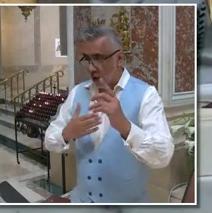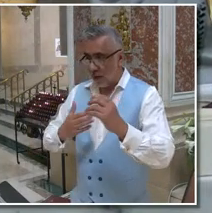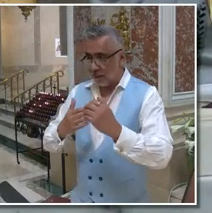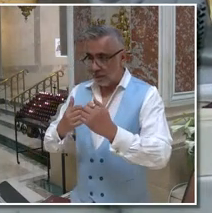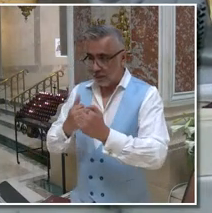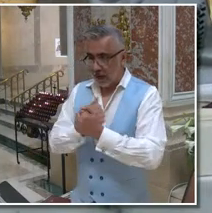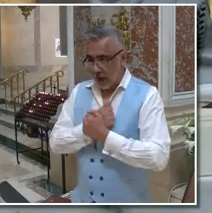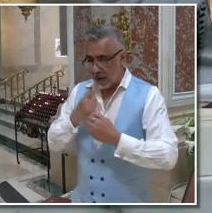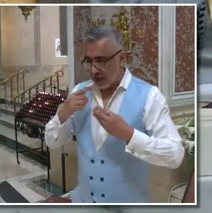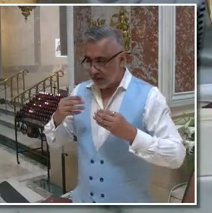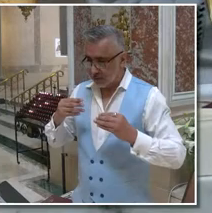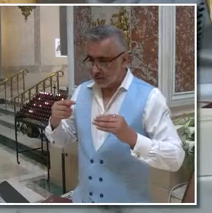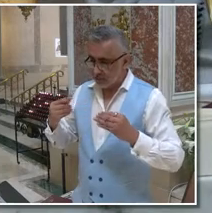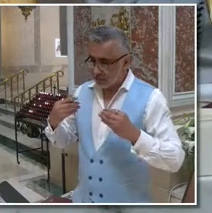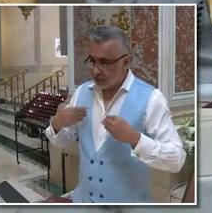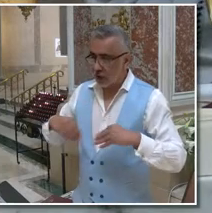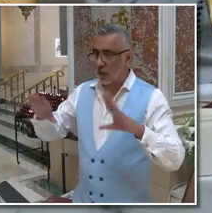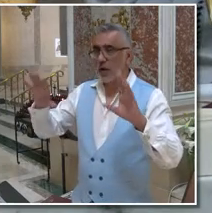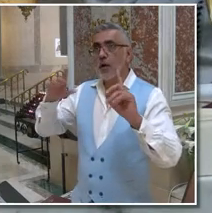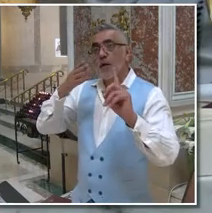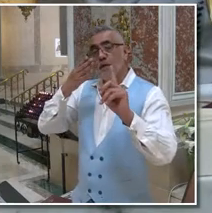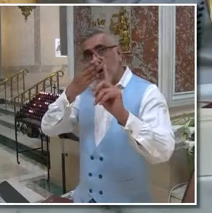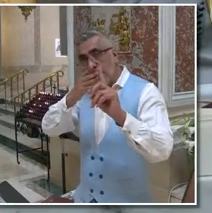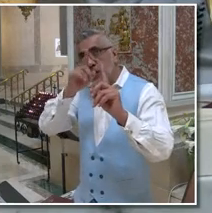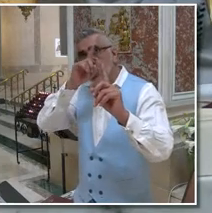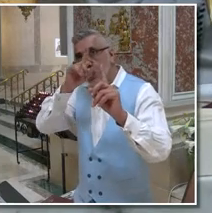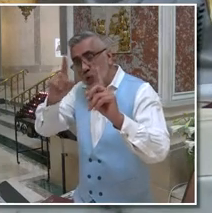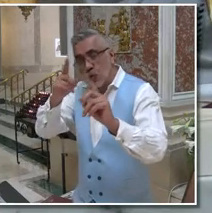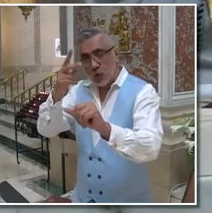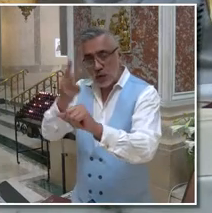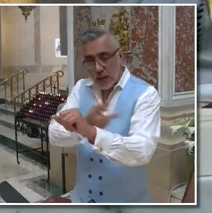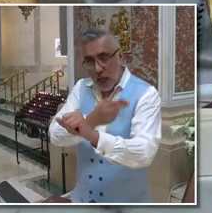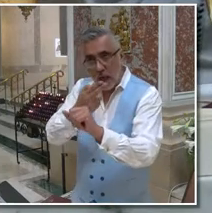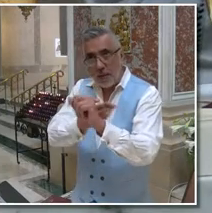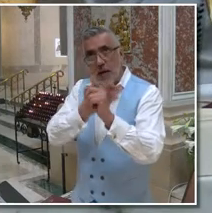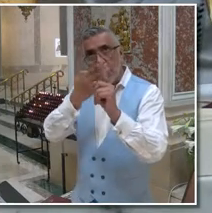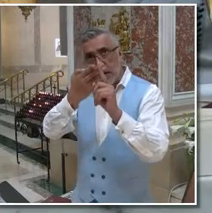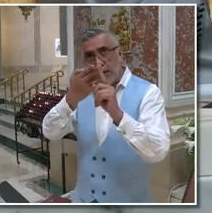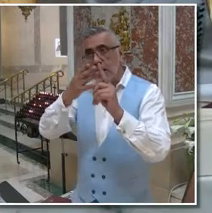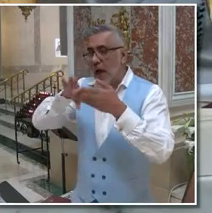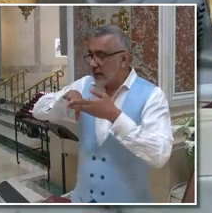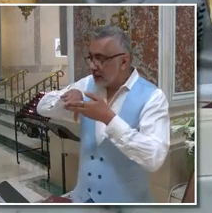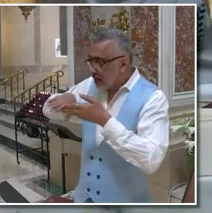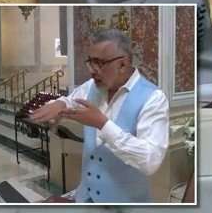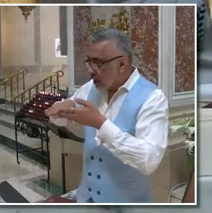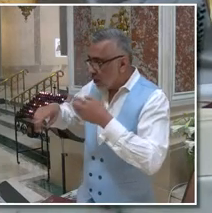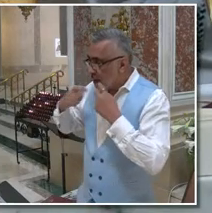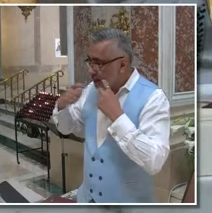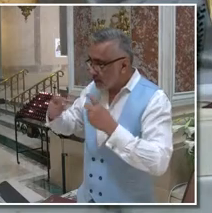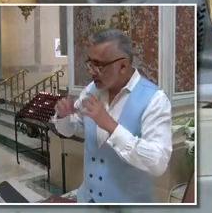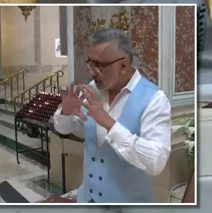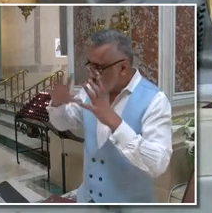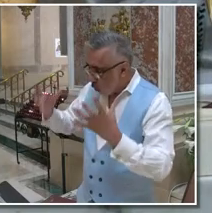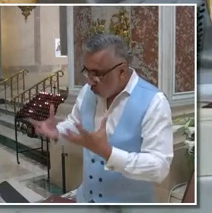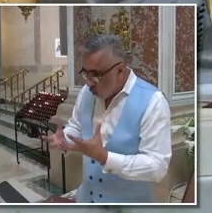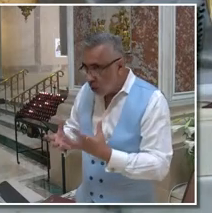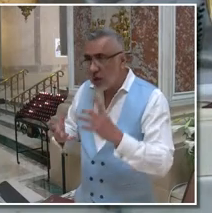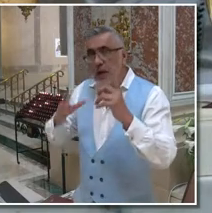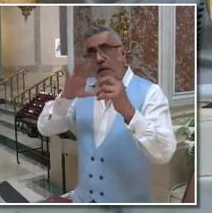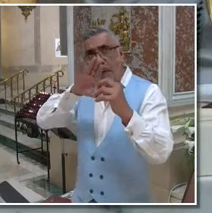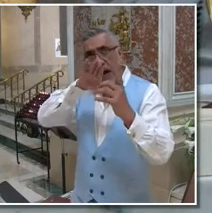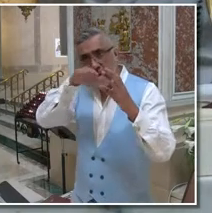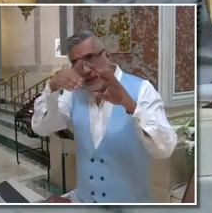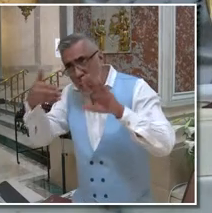been sacrificed. For he is the true Lamb who has taken away the sins of the world. By dying,